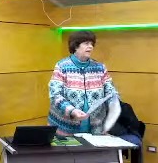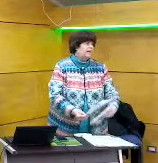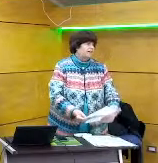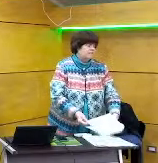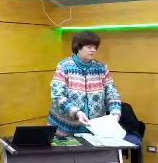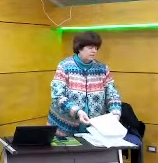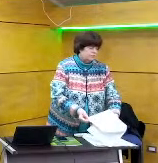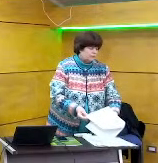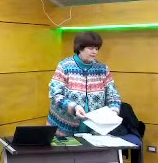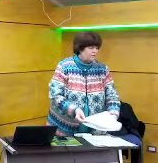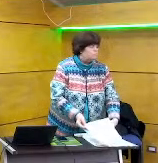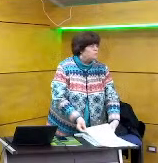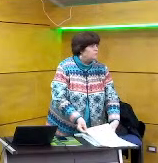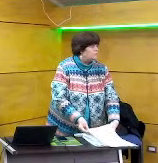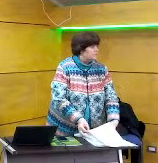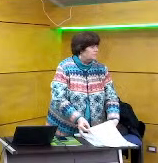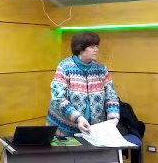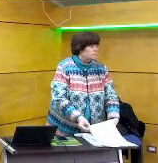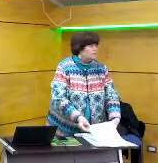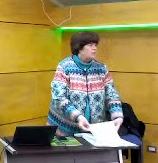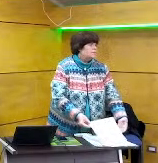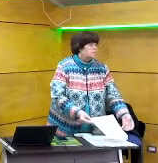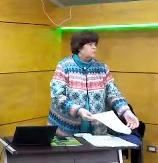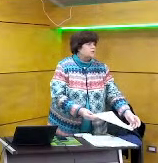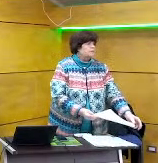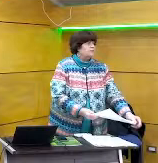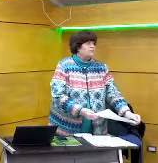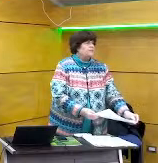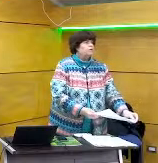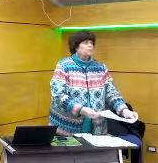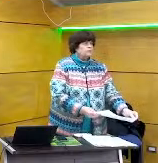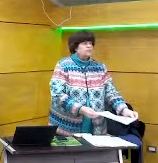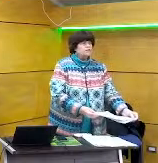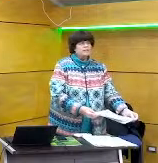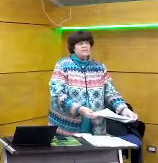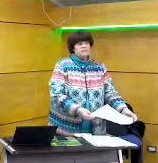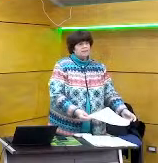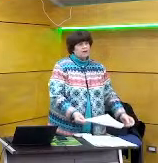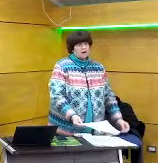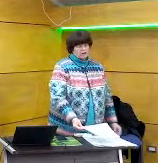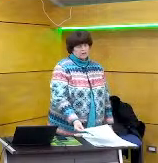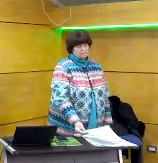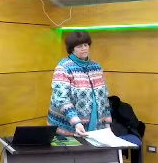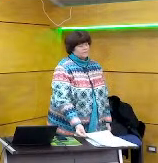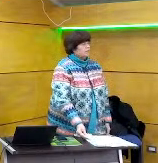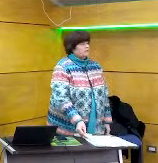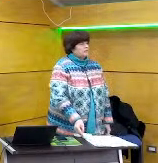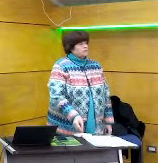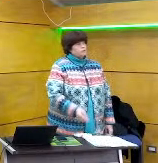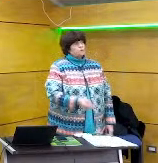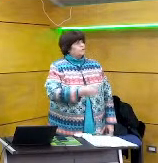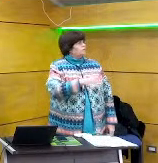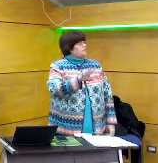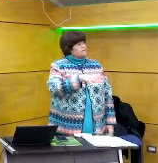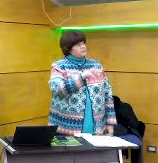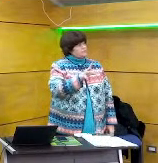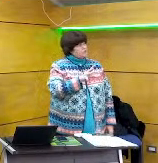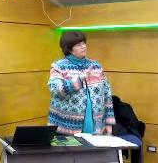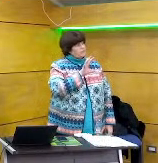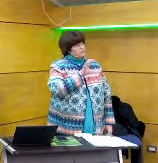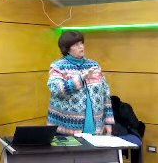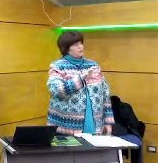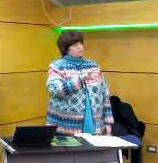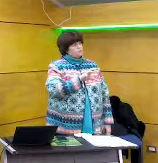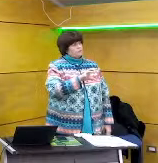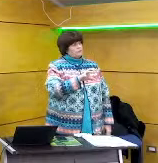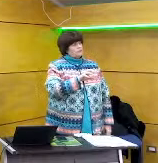George had a dragon moon this year. So typically, regionally, there are 2 or 3 during the year